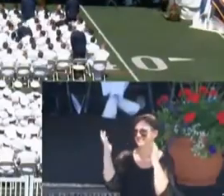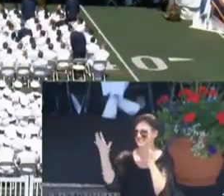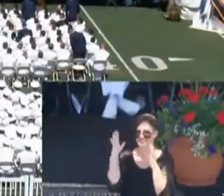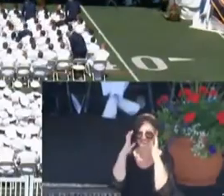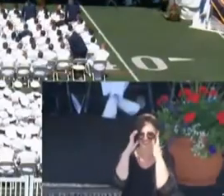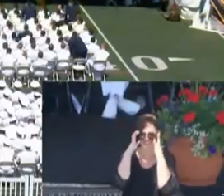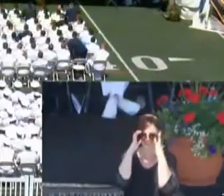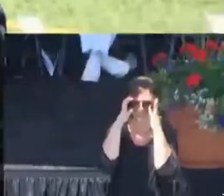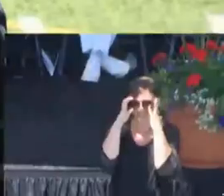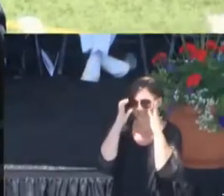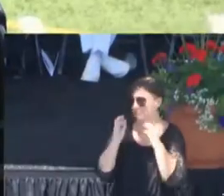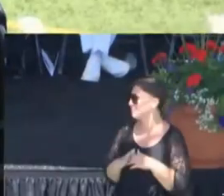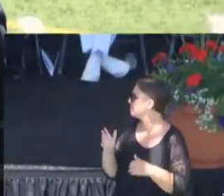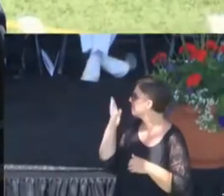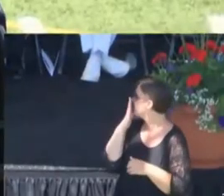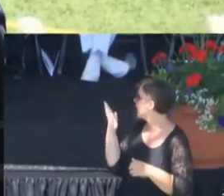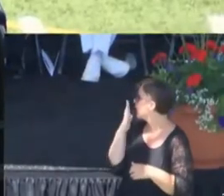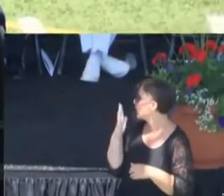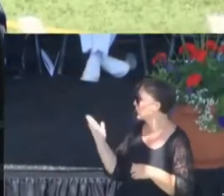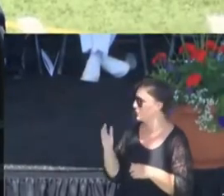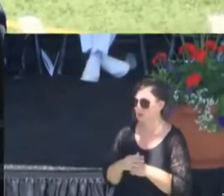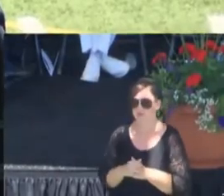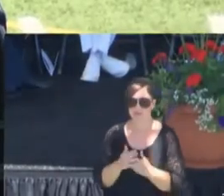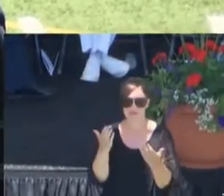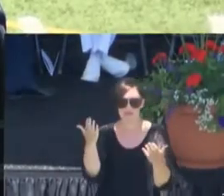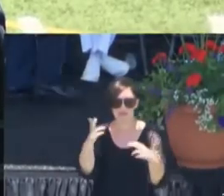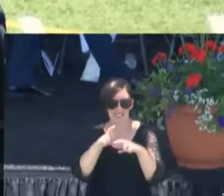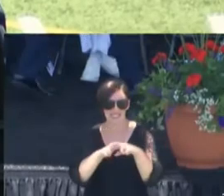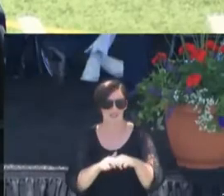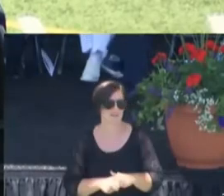Thank you, Colonel Johnson. Lieutenants, please be seated.